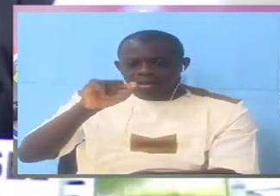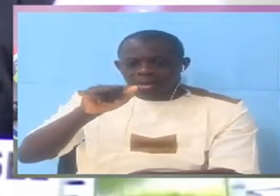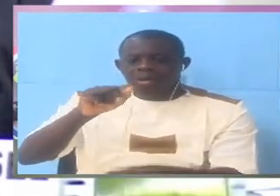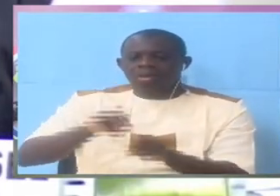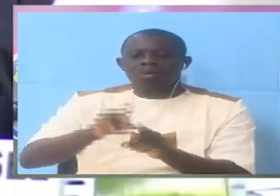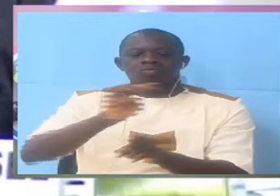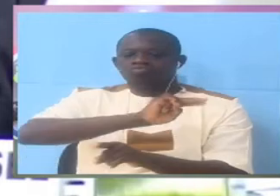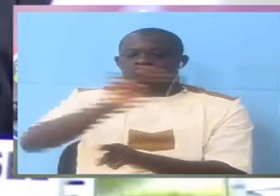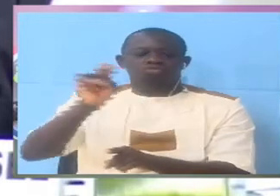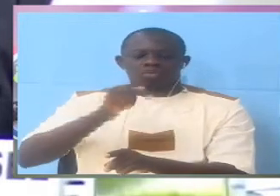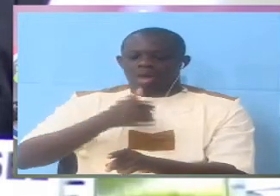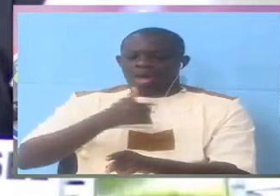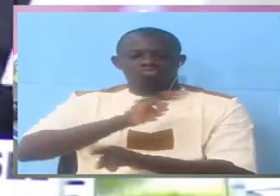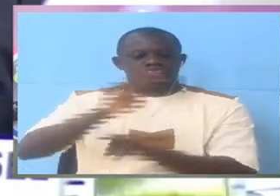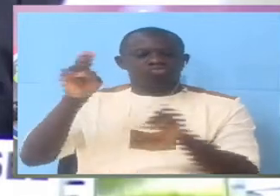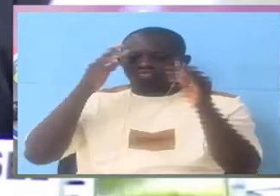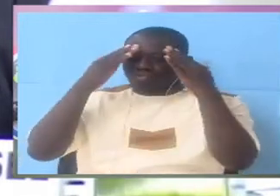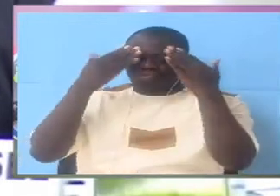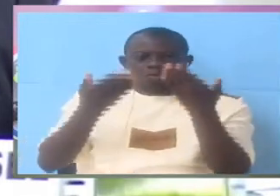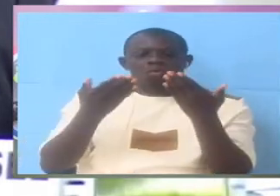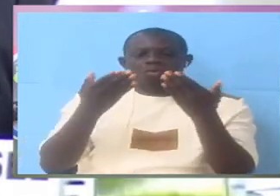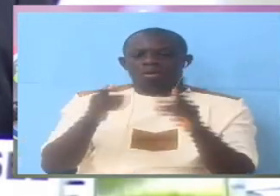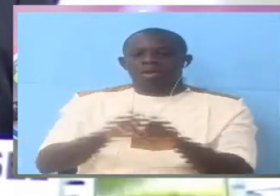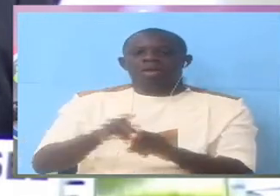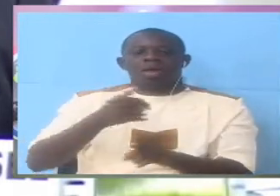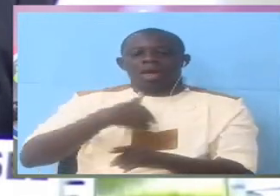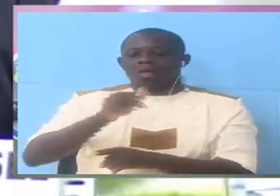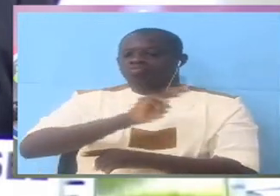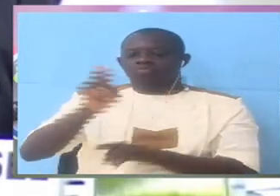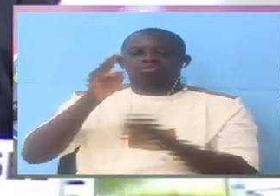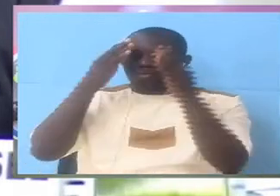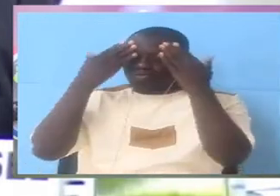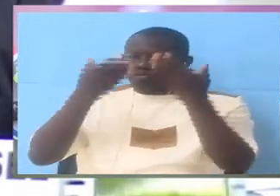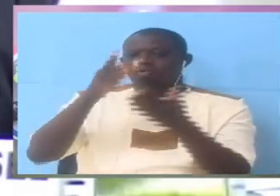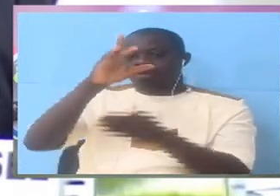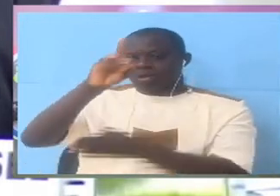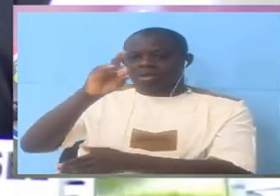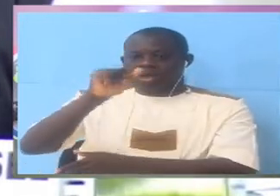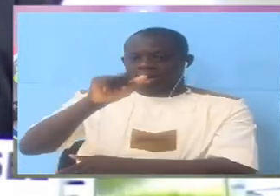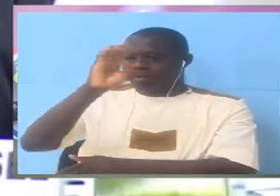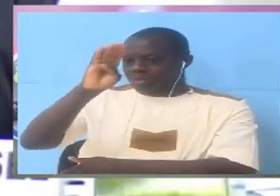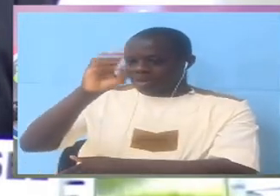No, I do not know. It should be, I did not know Daba Marena